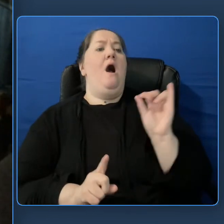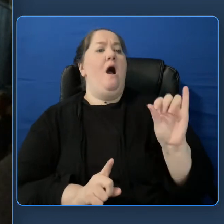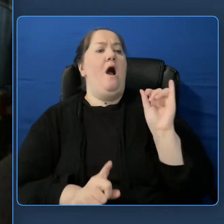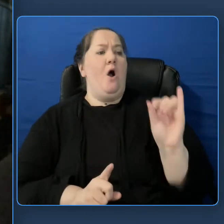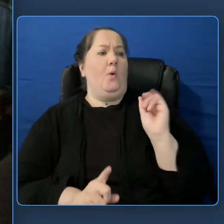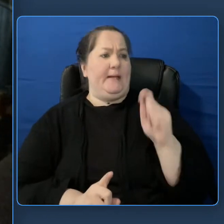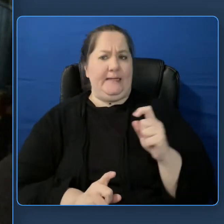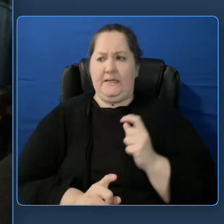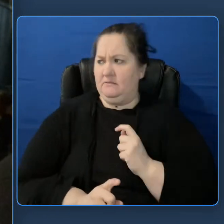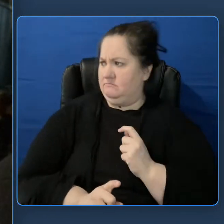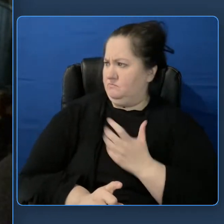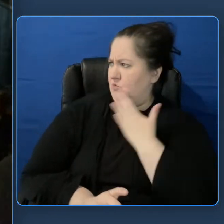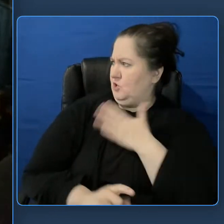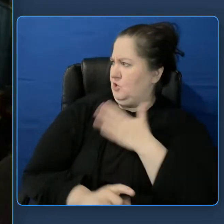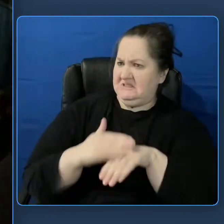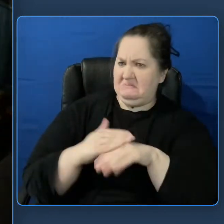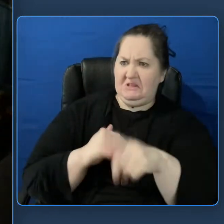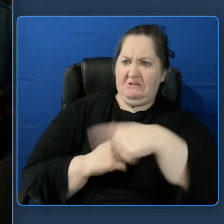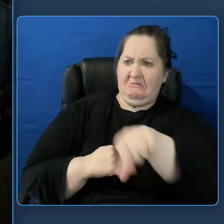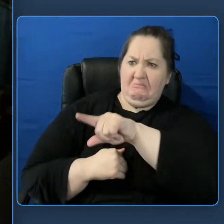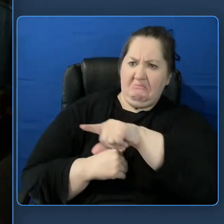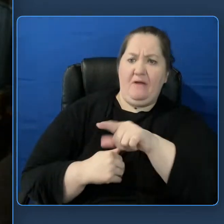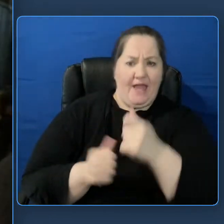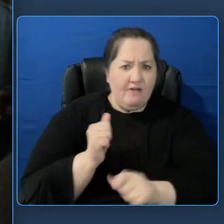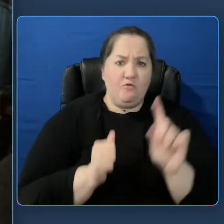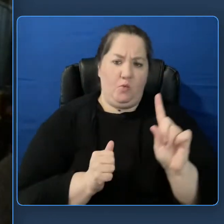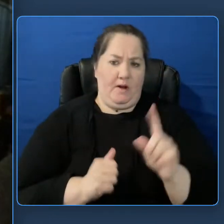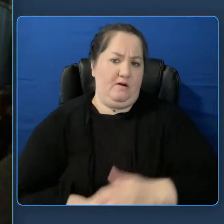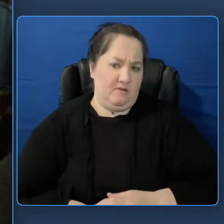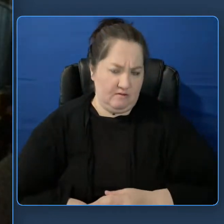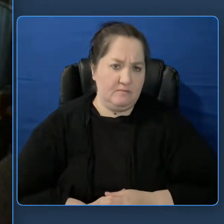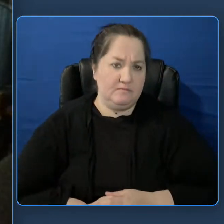accurate and good accessibility across the board.